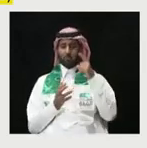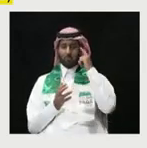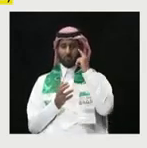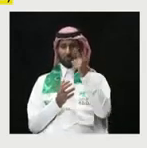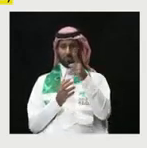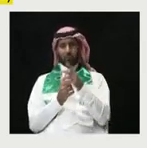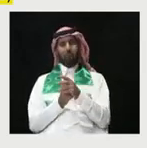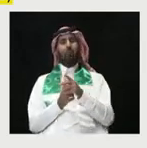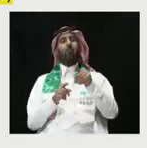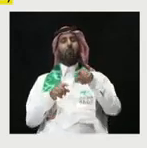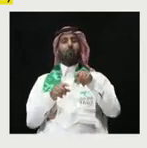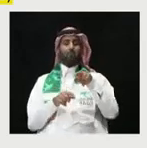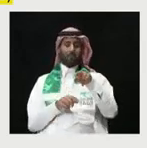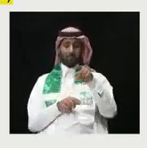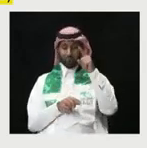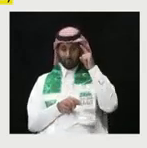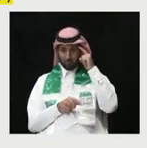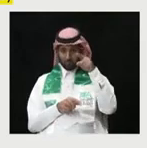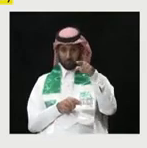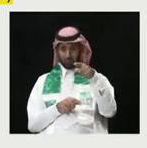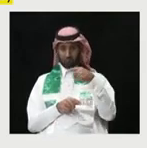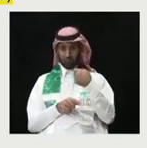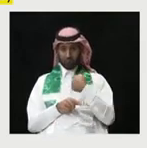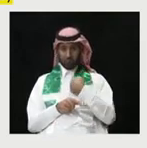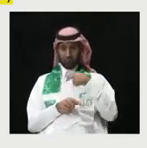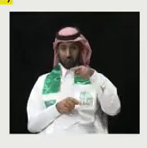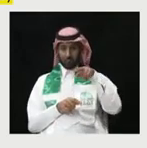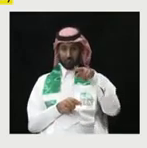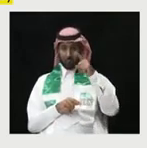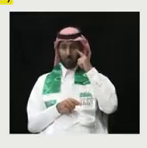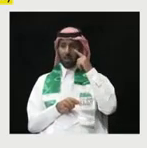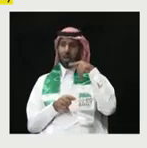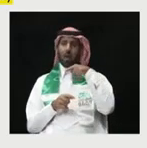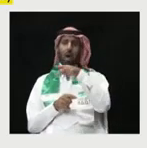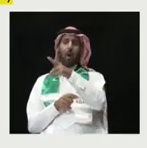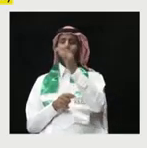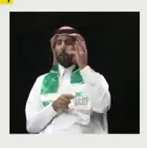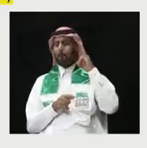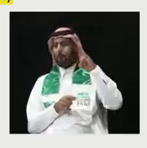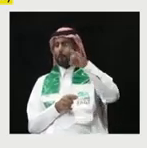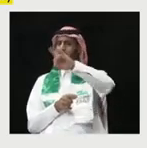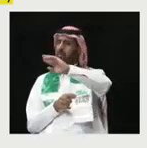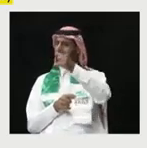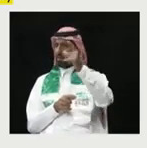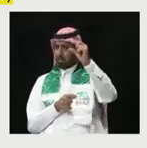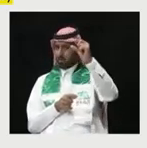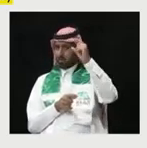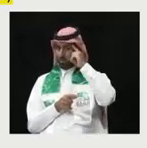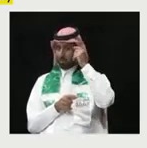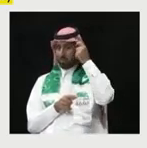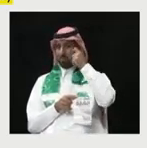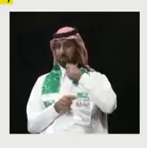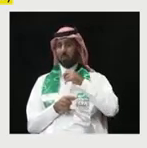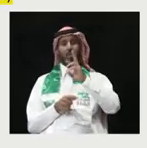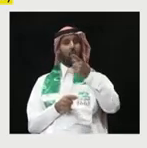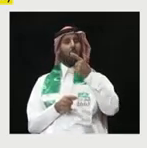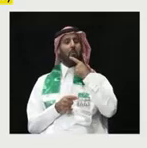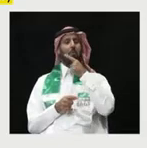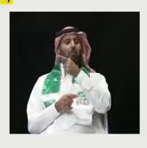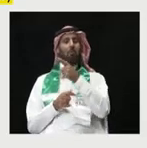has never been to Dubai. Then, my brother, the first word in the